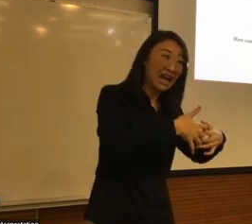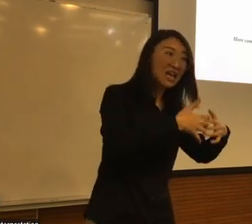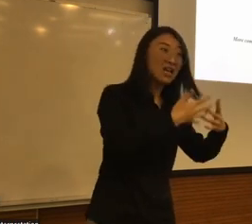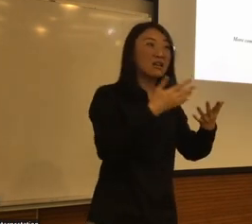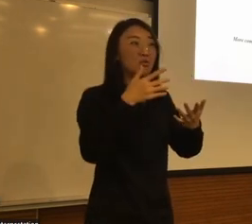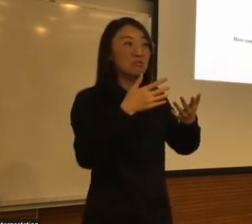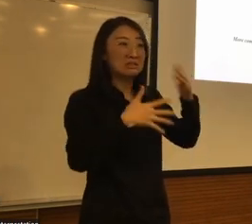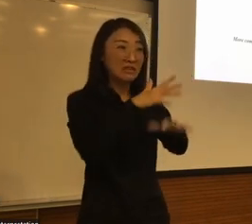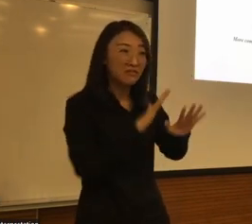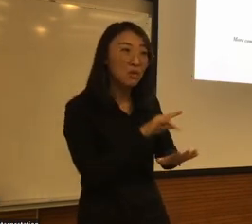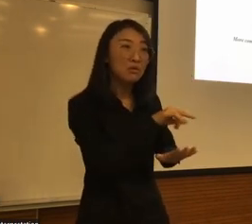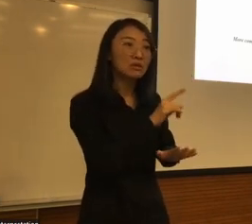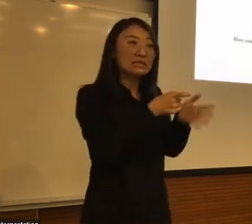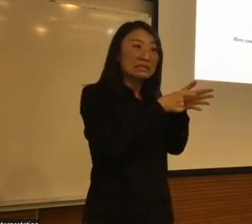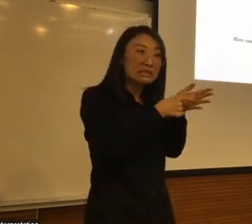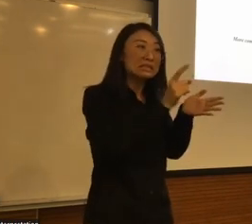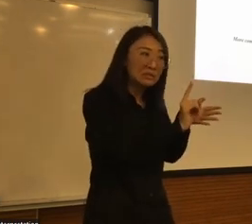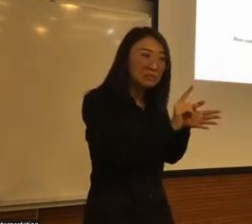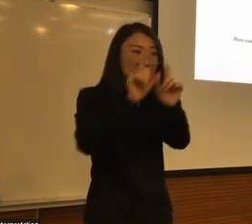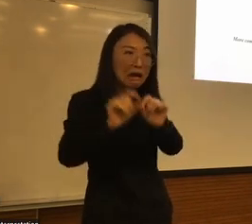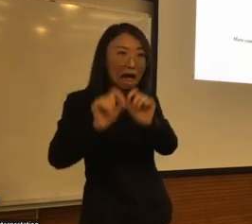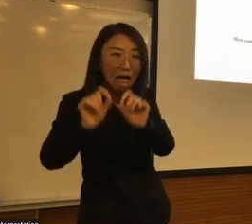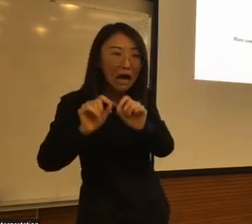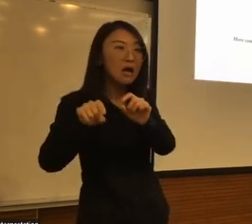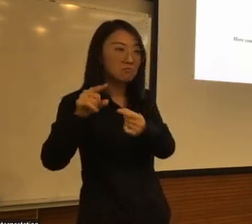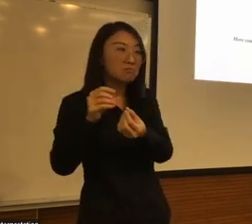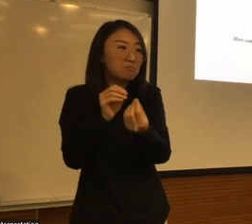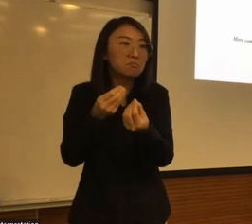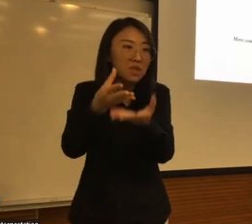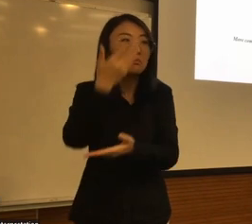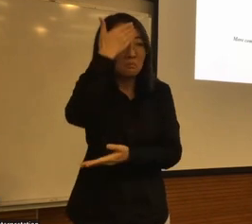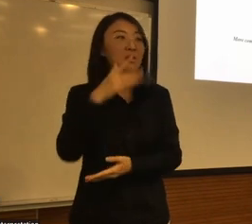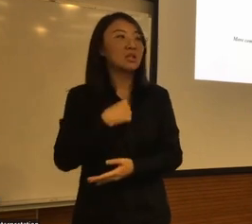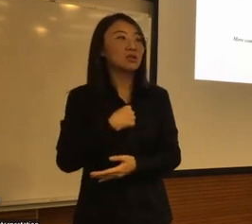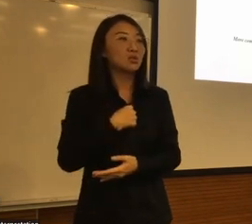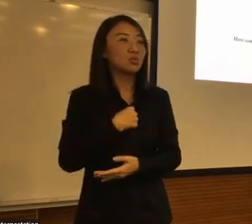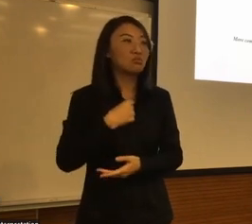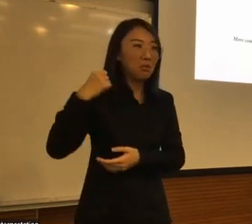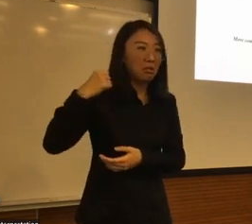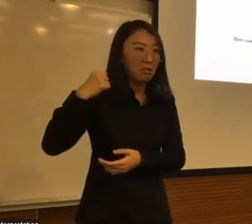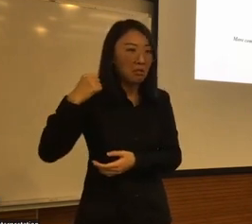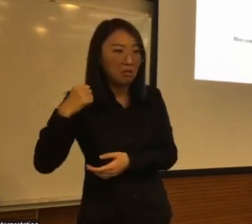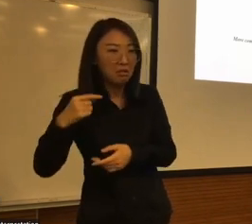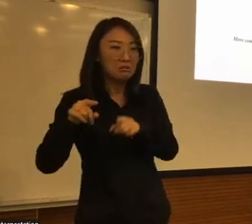exist. What happens? It takes a lot of time. And it takes some cognitive effort,